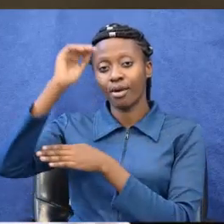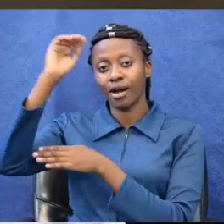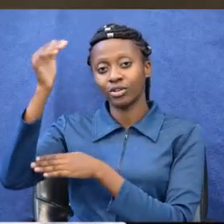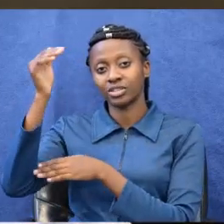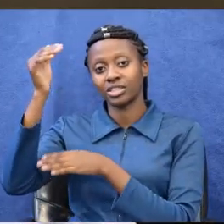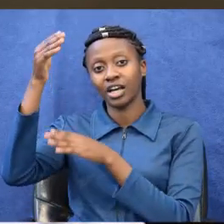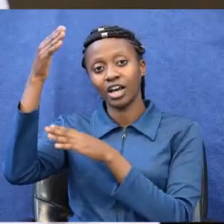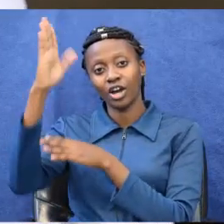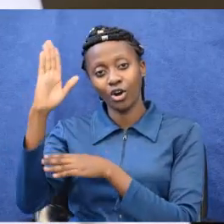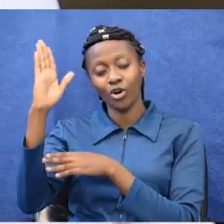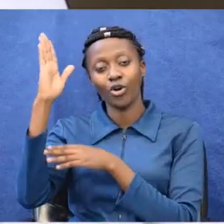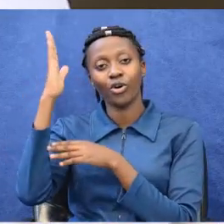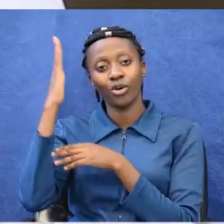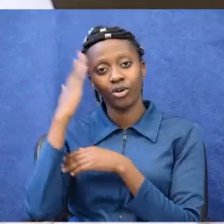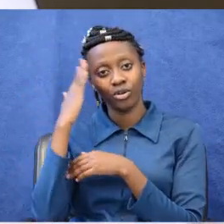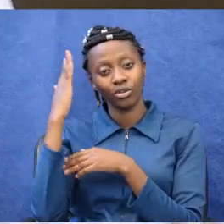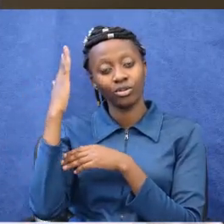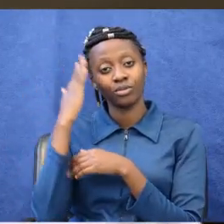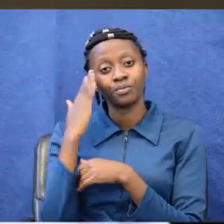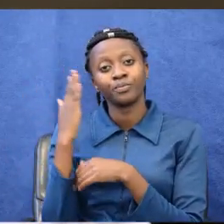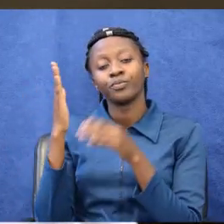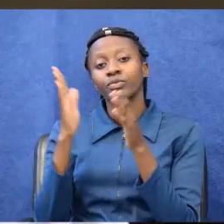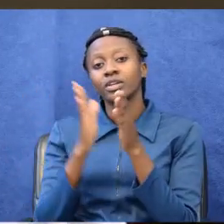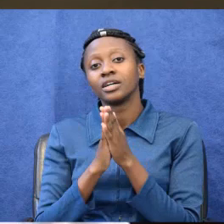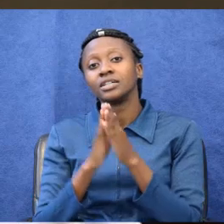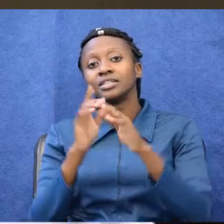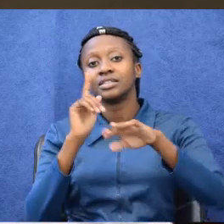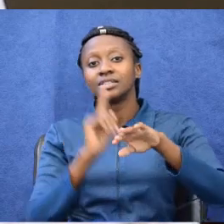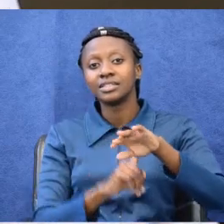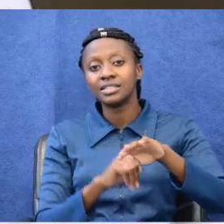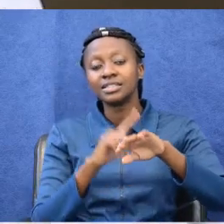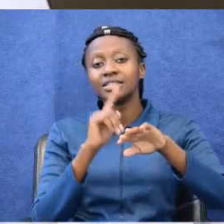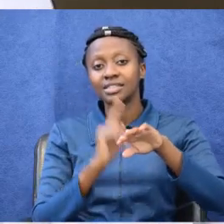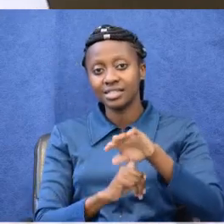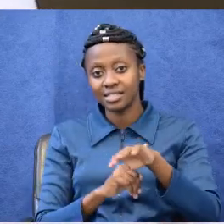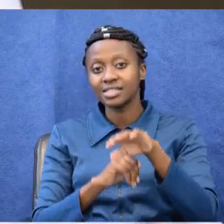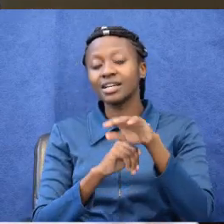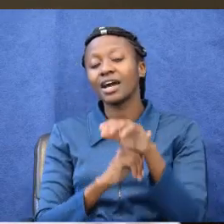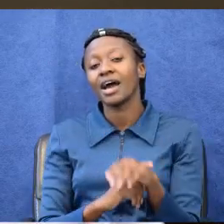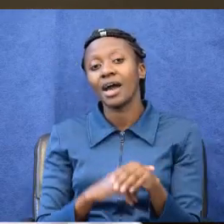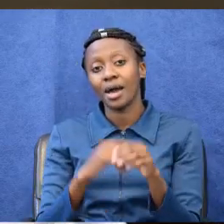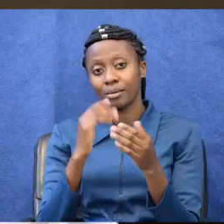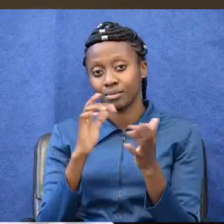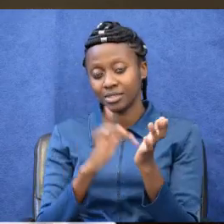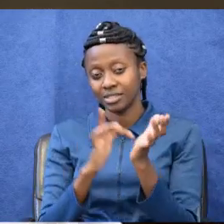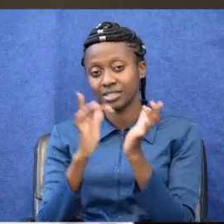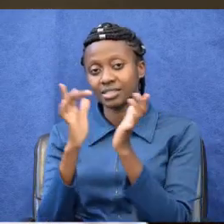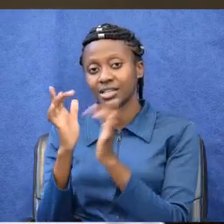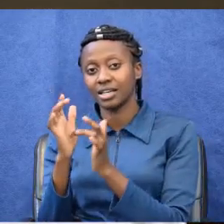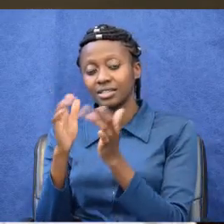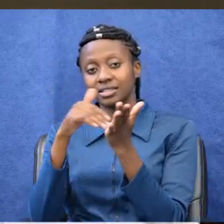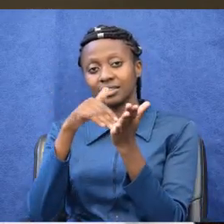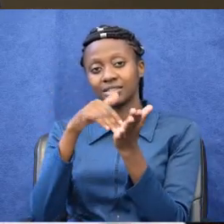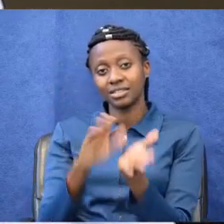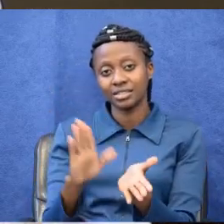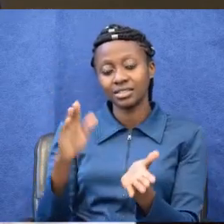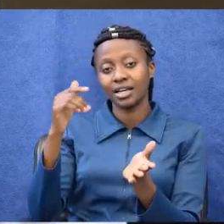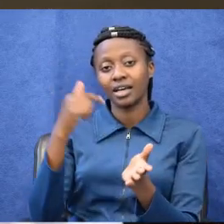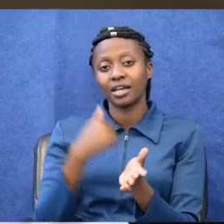we cannot climb. When I say we, it's Jesus and